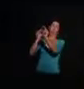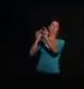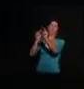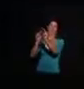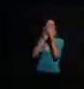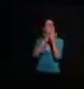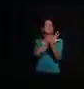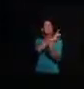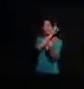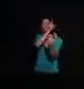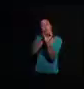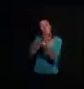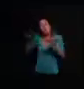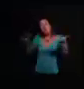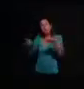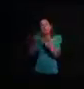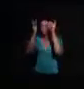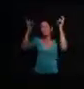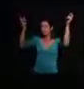in this celebration.